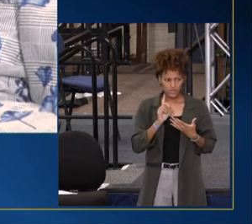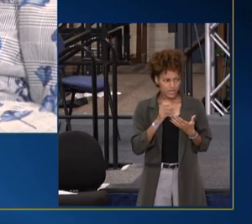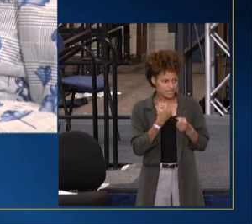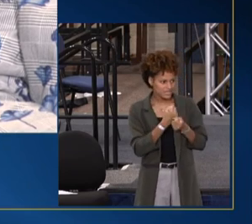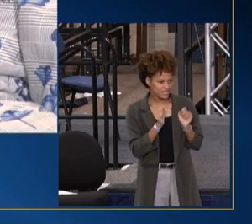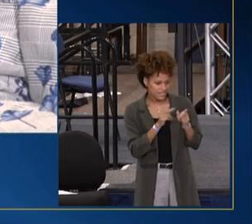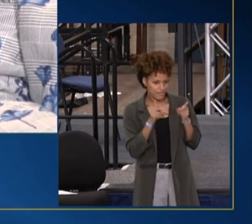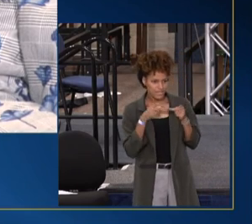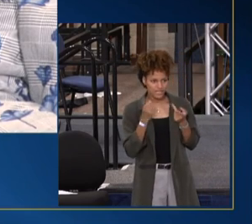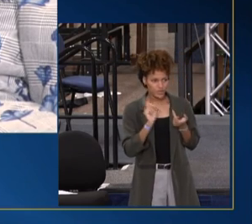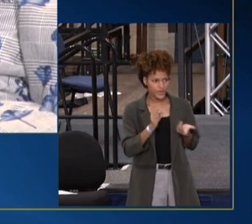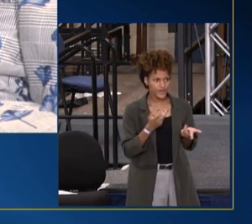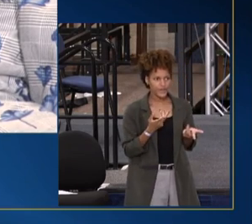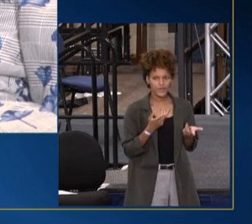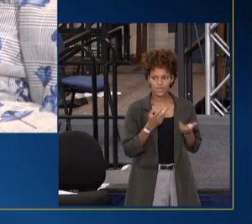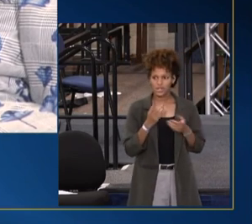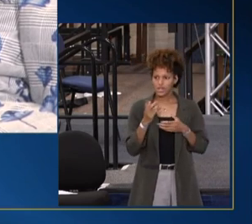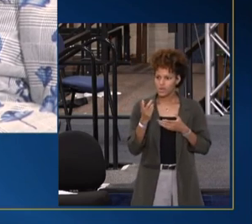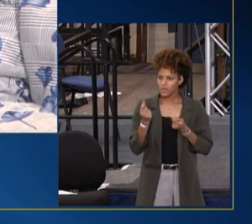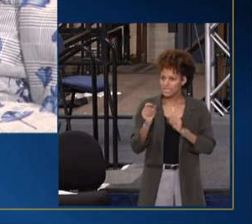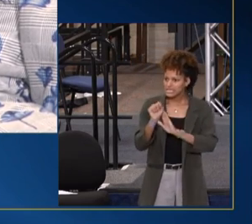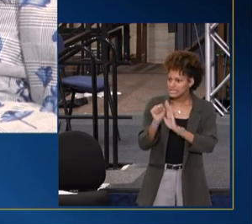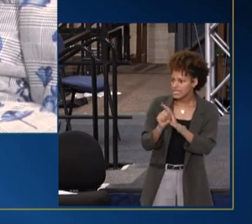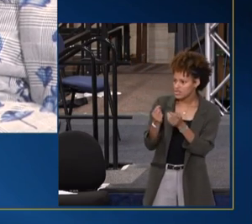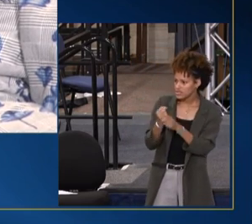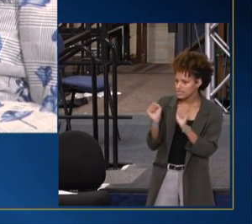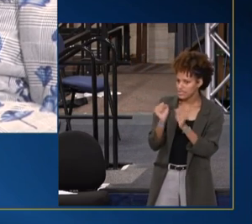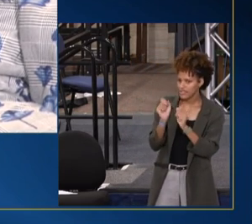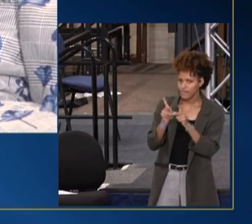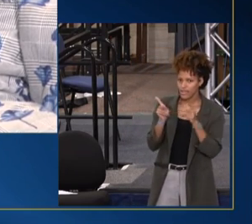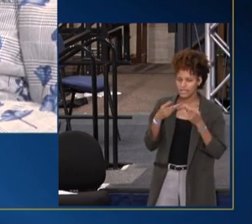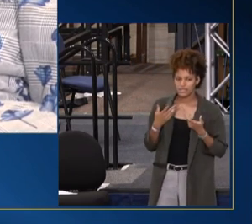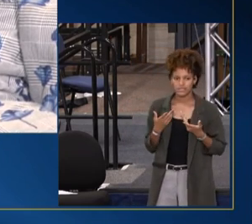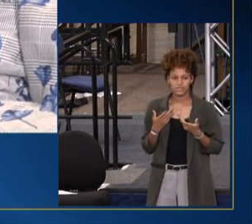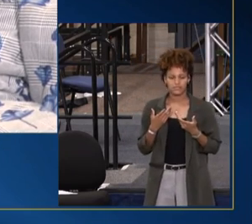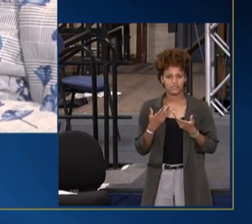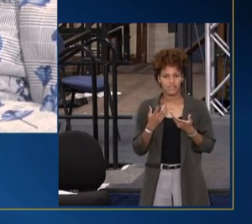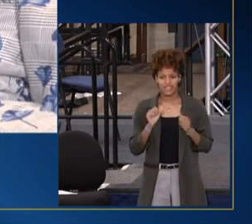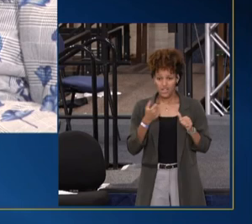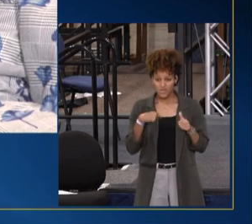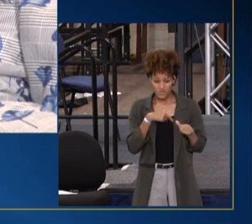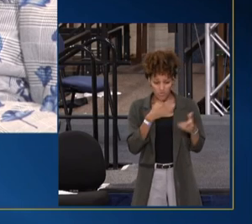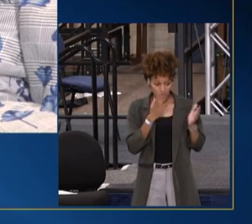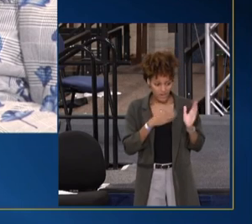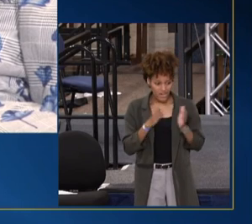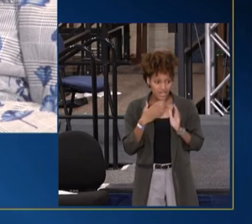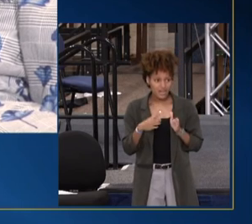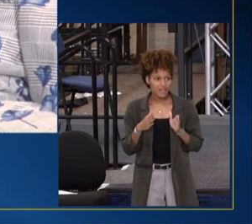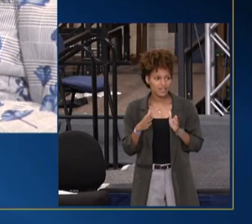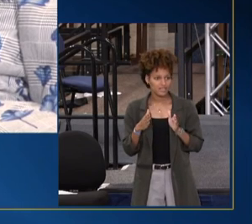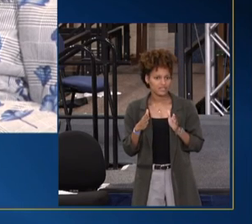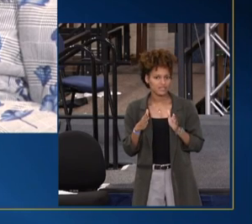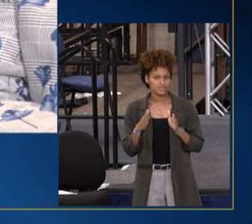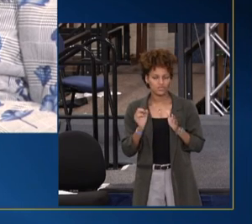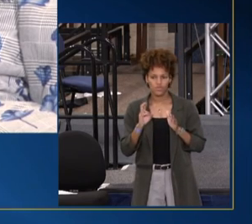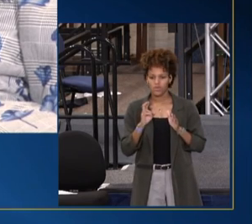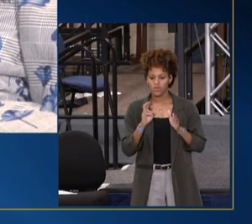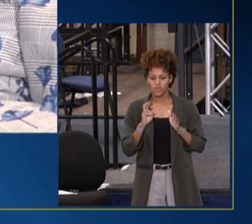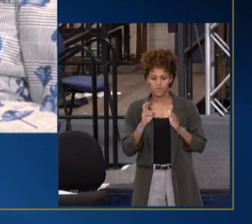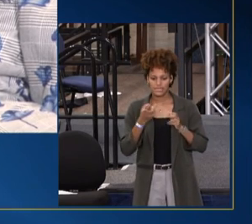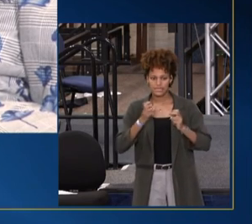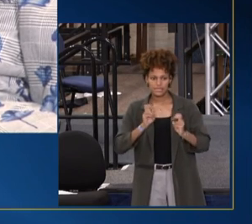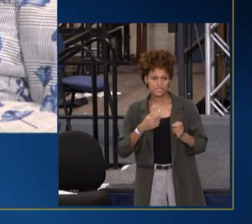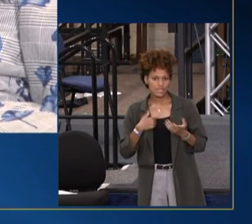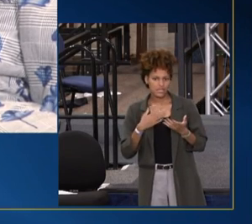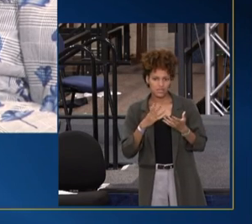safe havens at? What states are safe havens? And can we organize, can we go through this, your